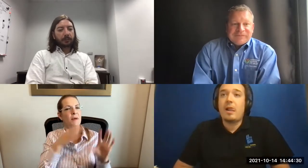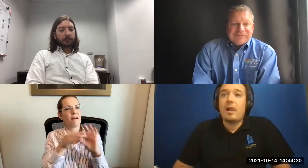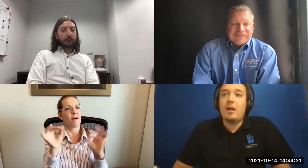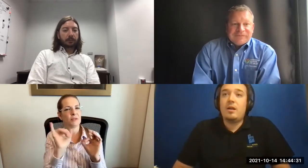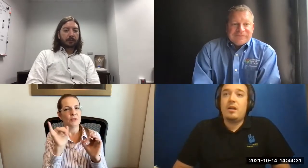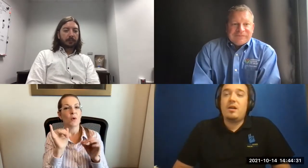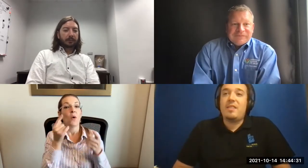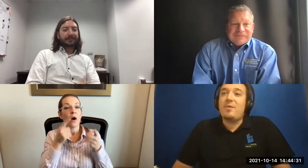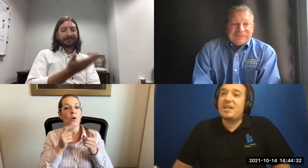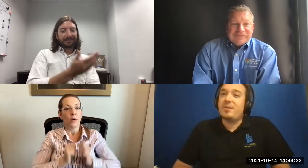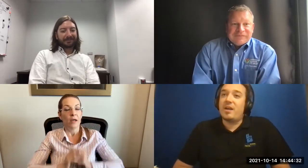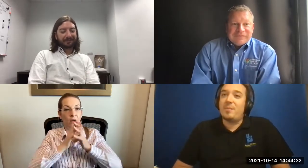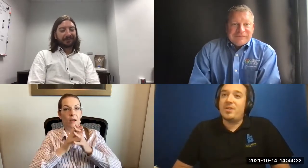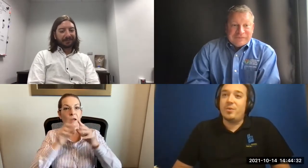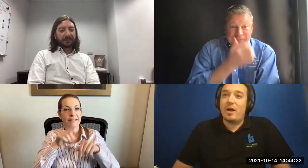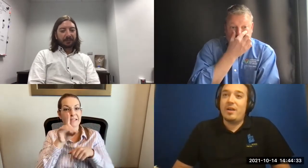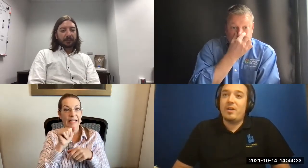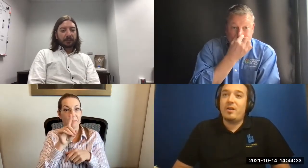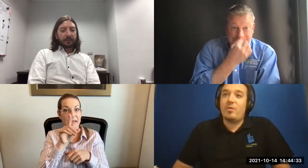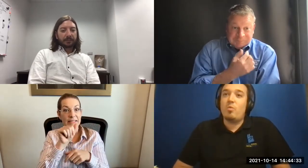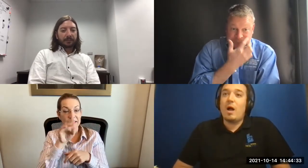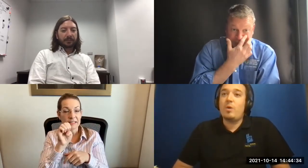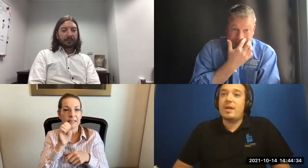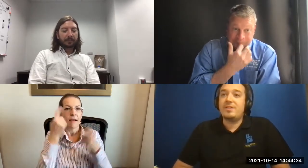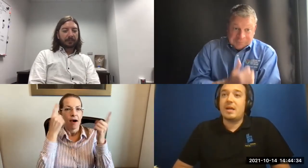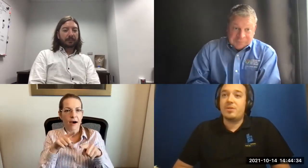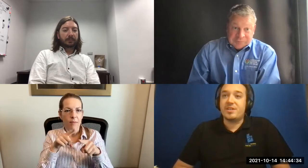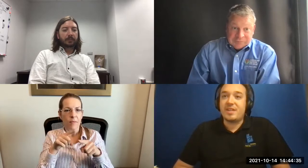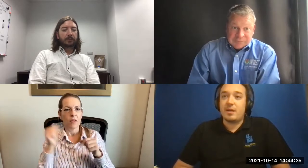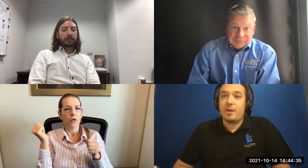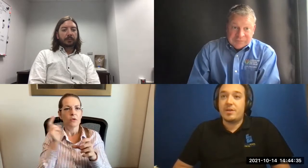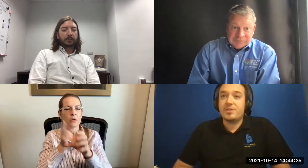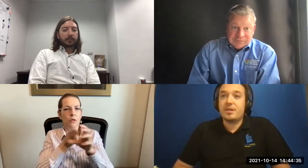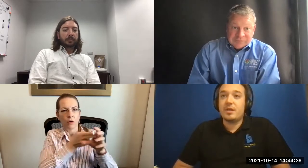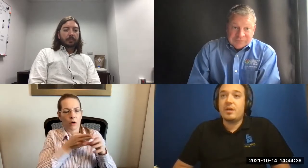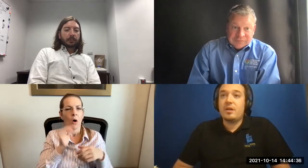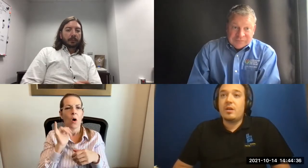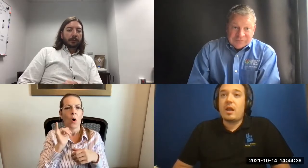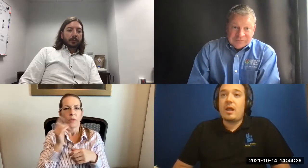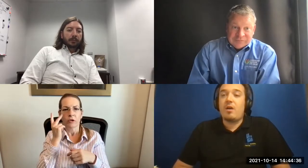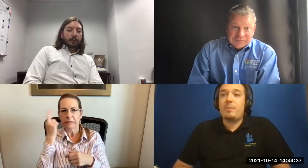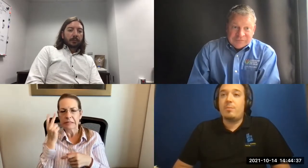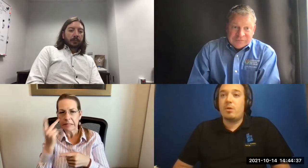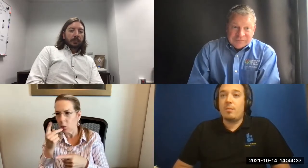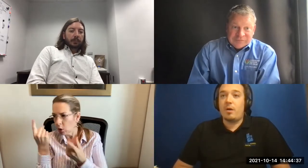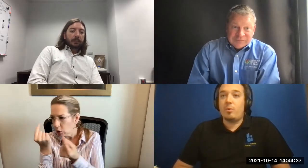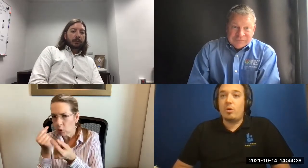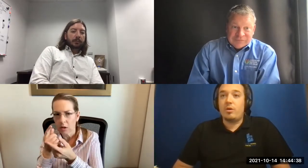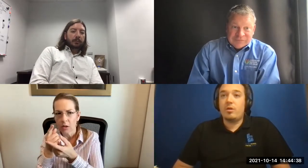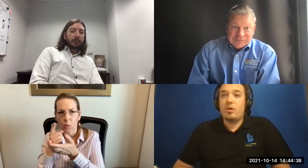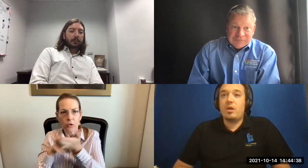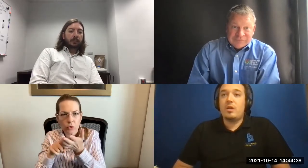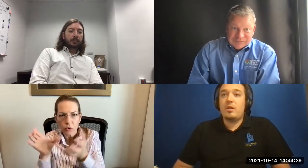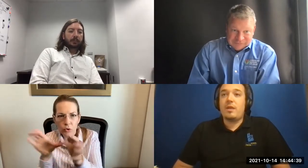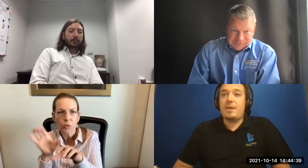Michelle. That was actually my comment too, Wyatt. While we establish this database and other people come on